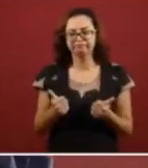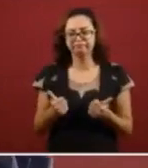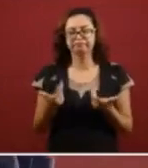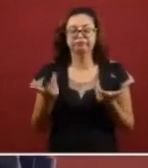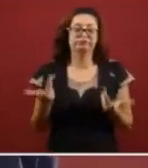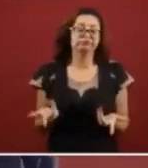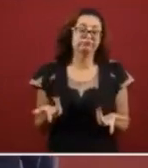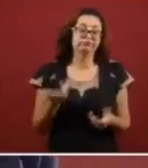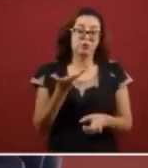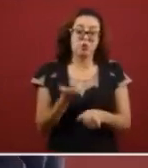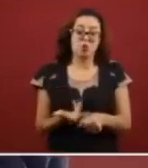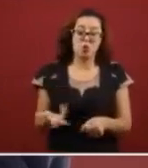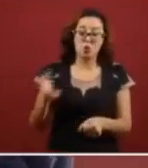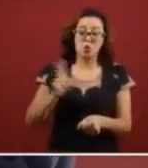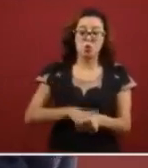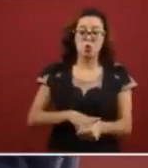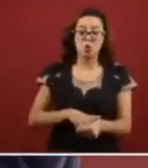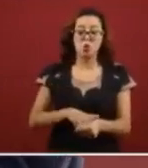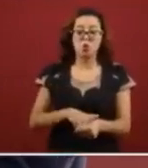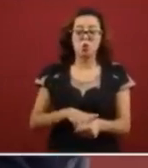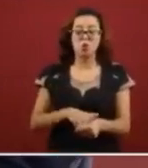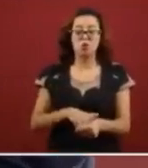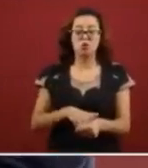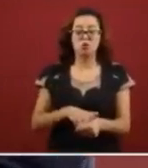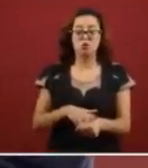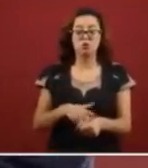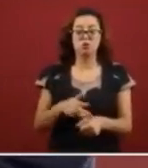even weekends. And we're talking about hospitals